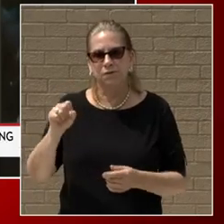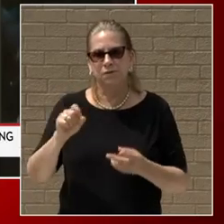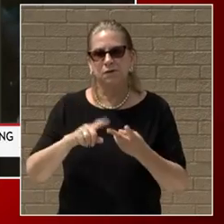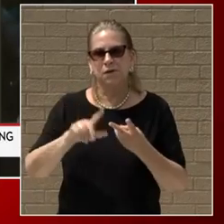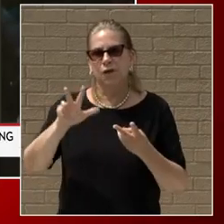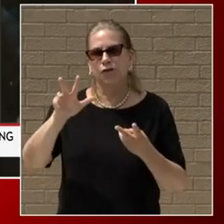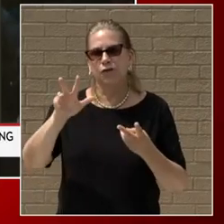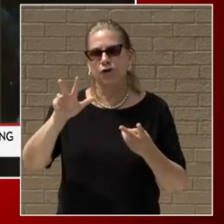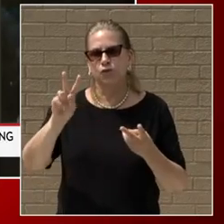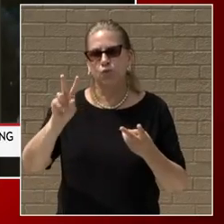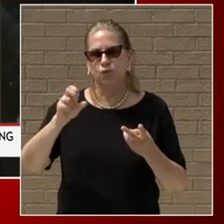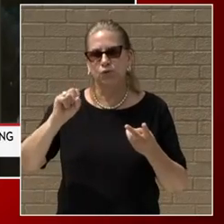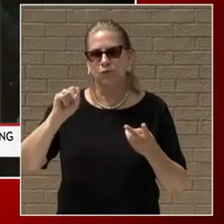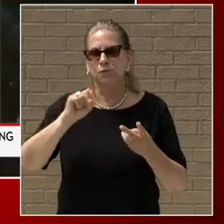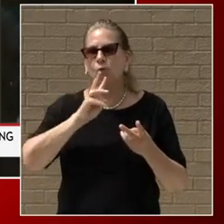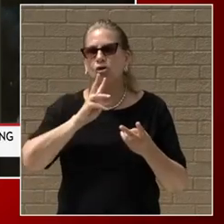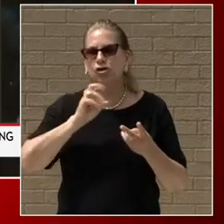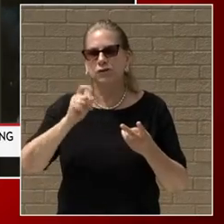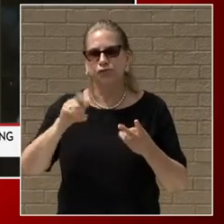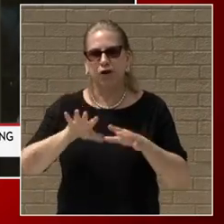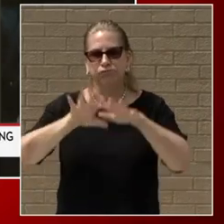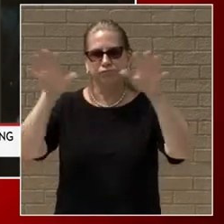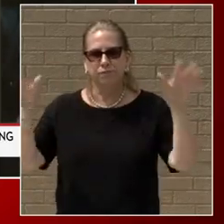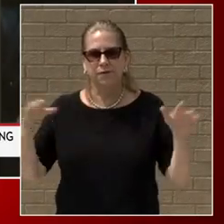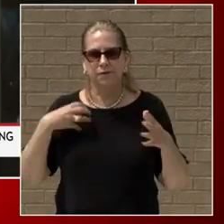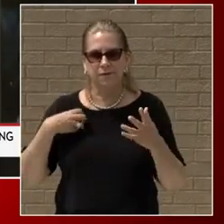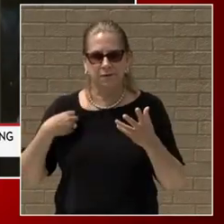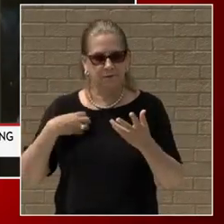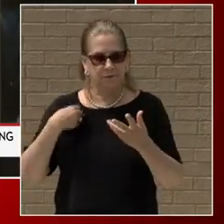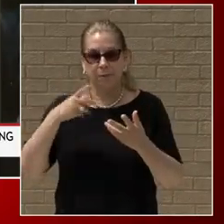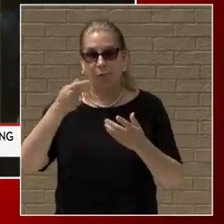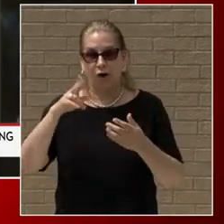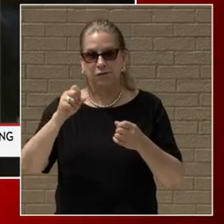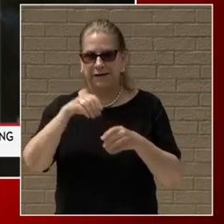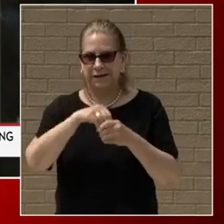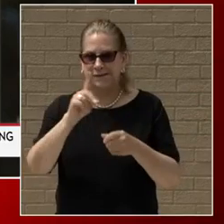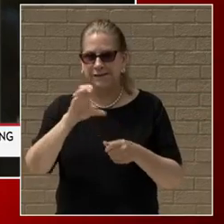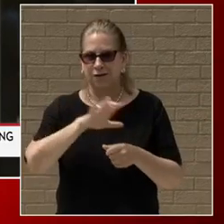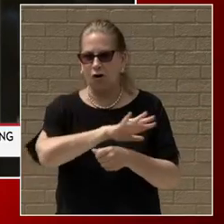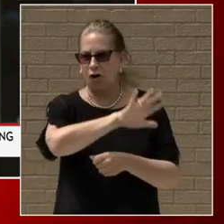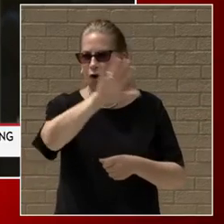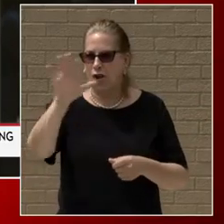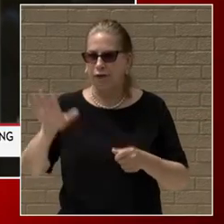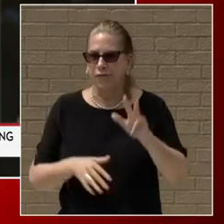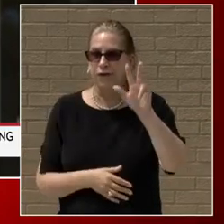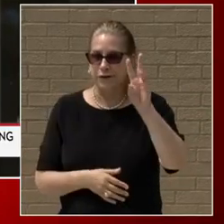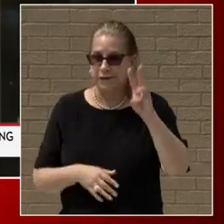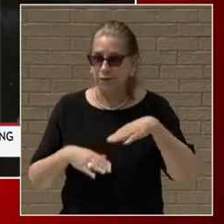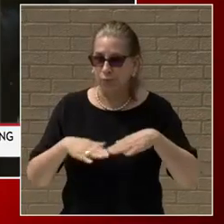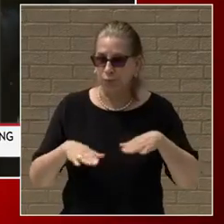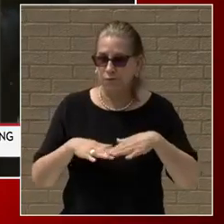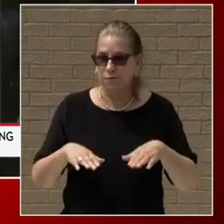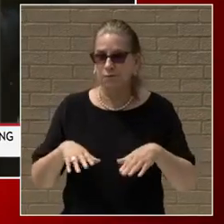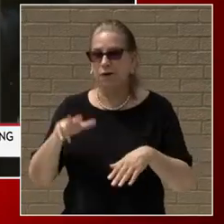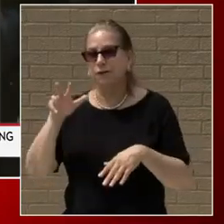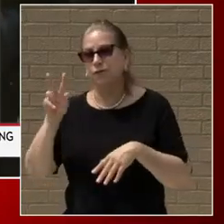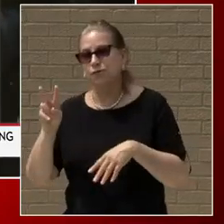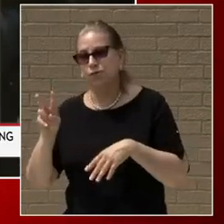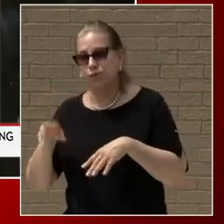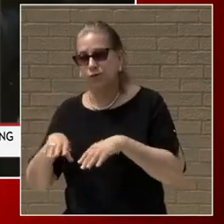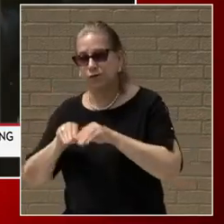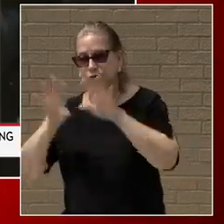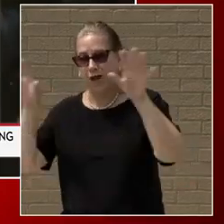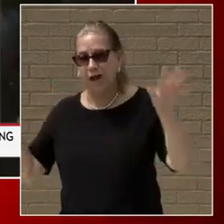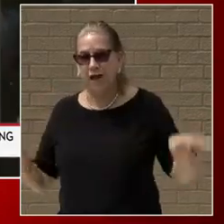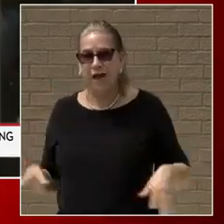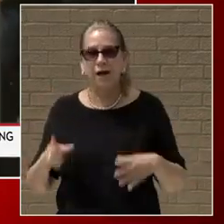tomorrow. Are you all excited about that? Now, I want to challenge you. I know it's going to be rainy, a chance of thunder, low in the